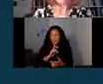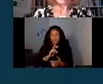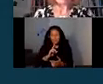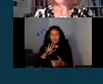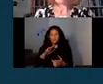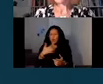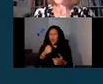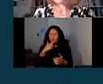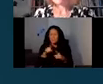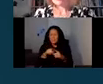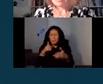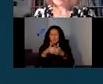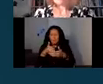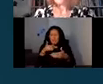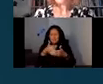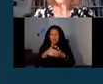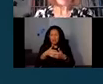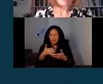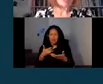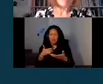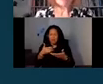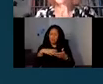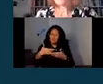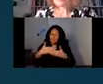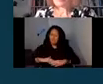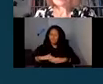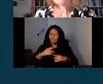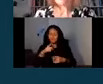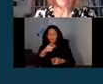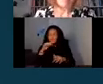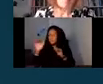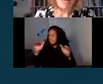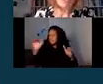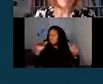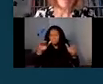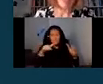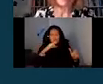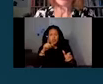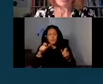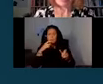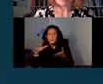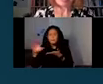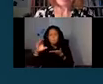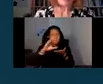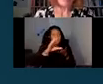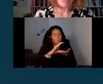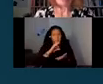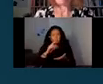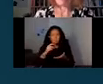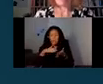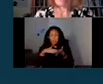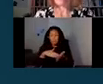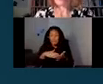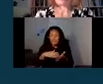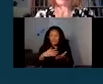the same obstacles that she had. She badgered people into giving her millions of pounds to send these buses